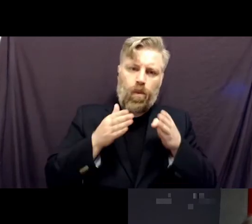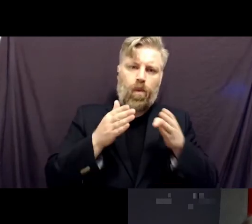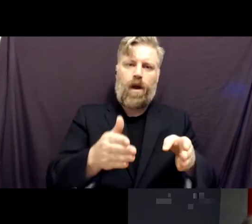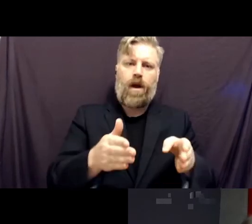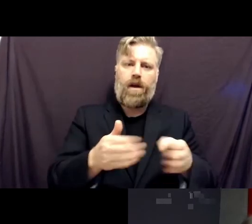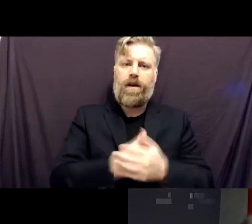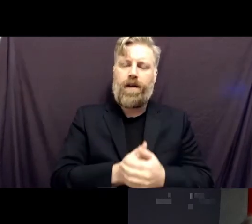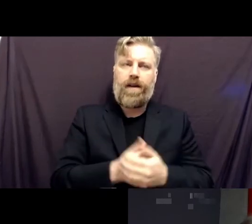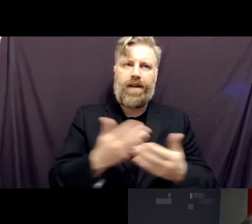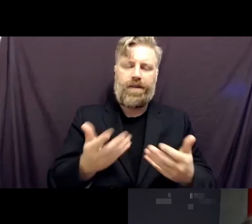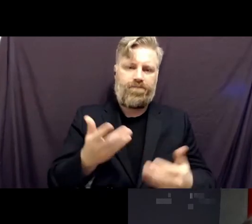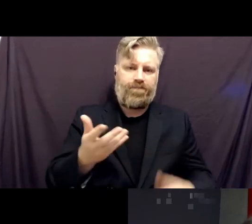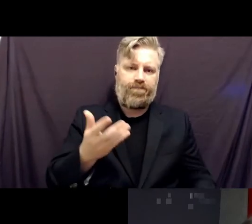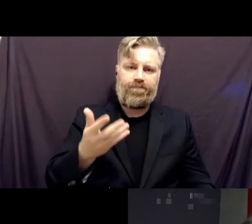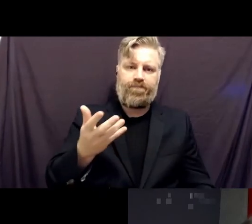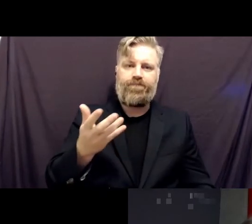to